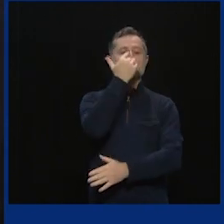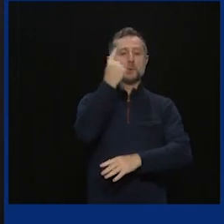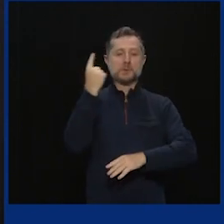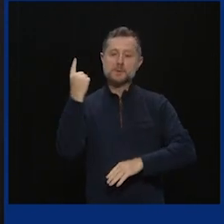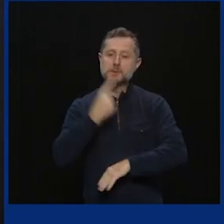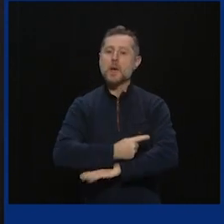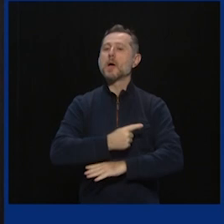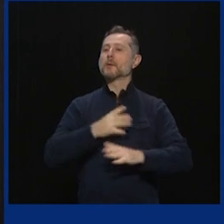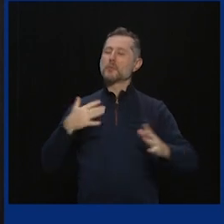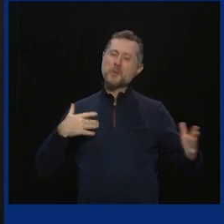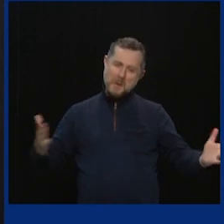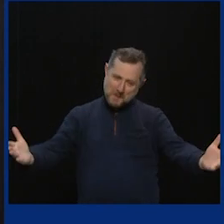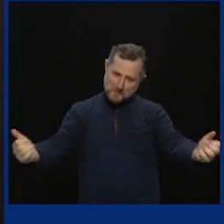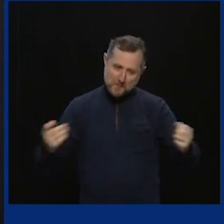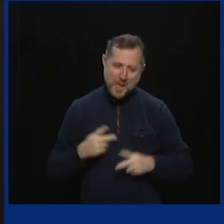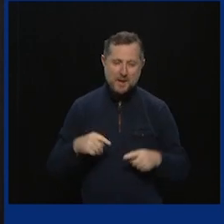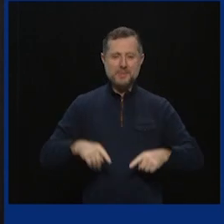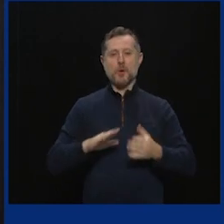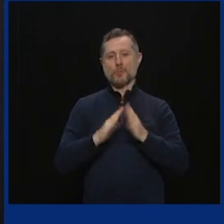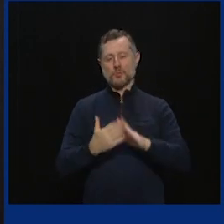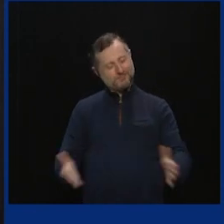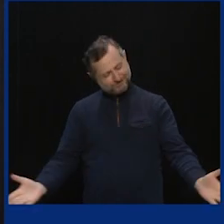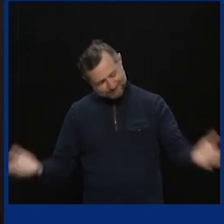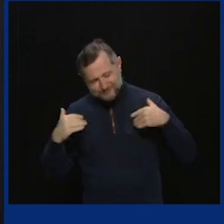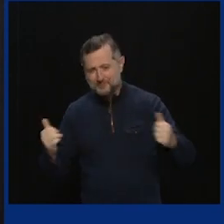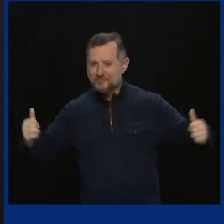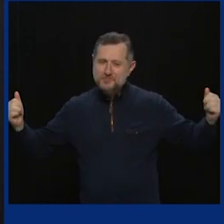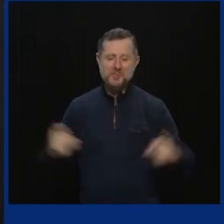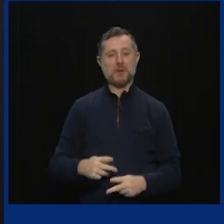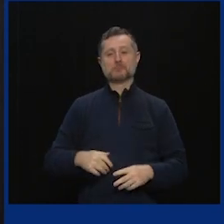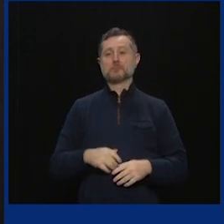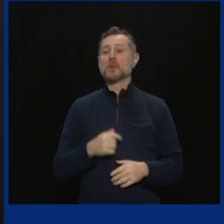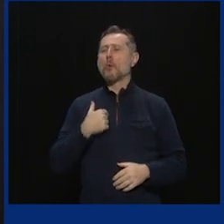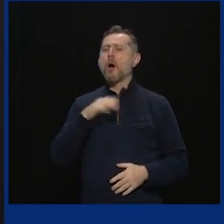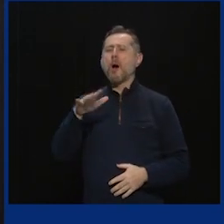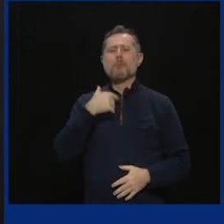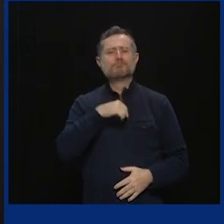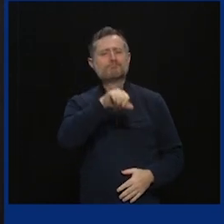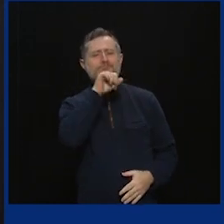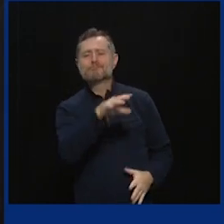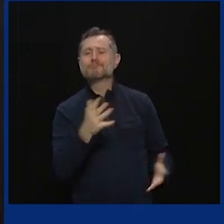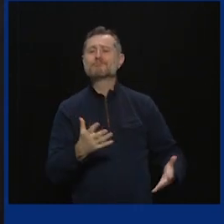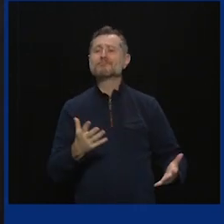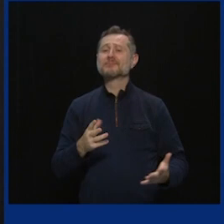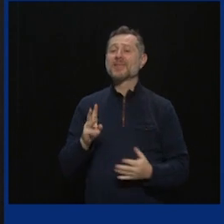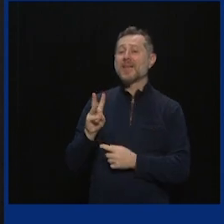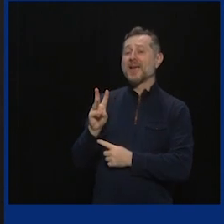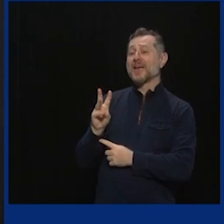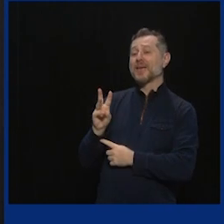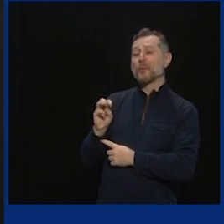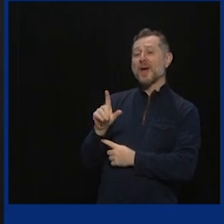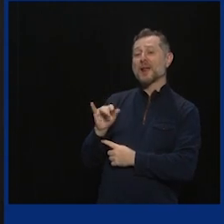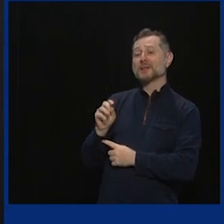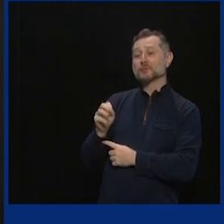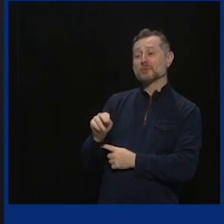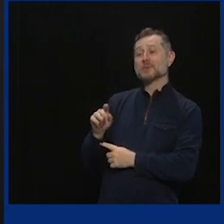love walking around with Wellington Chen. You know it's his birthday today, just in case anybody doesn't know.